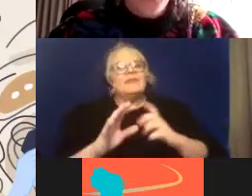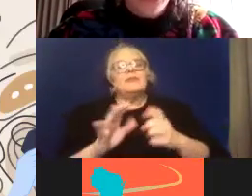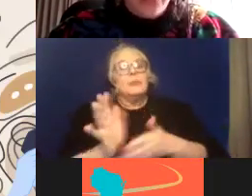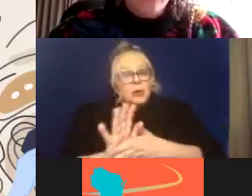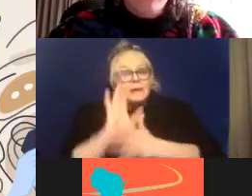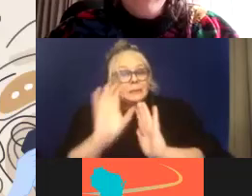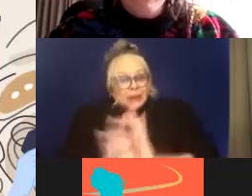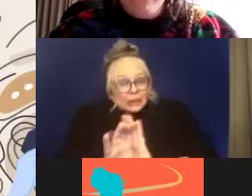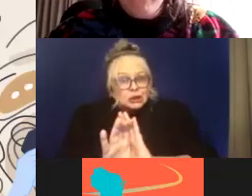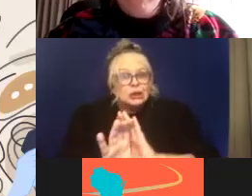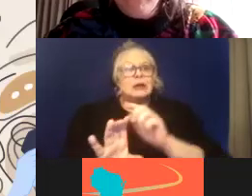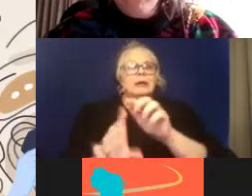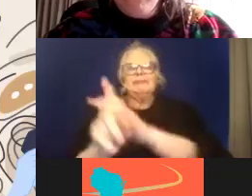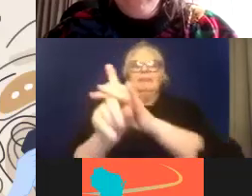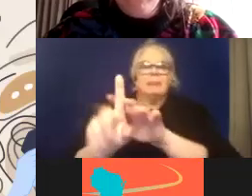important right to protect.